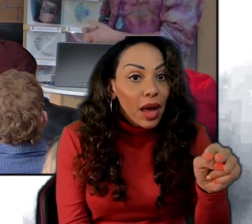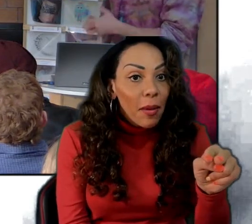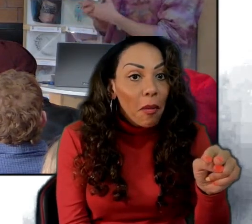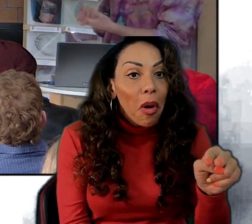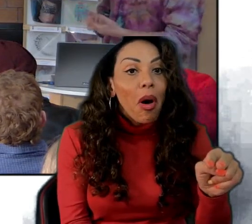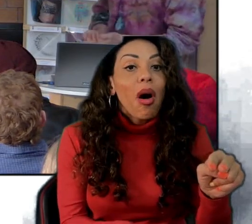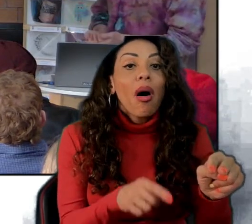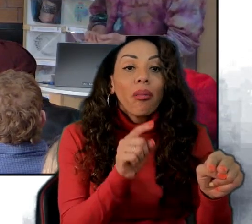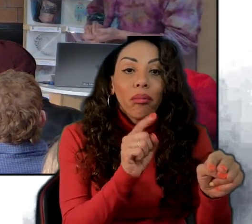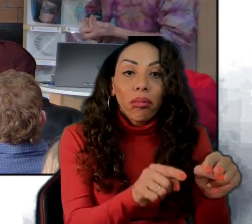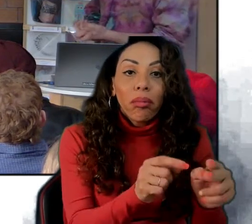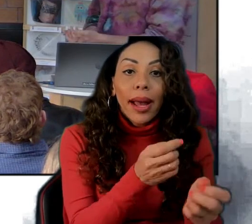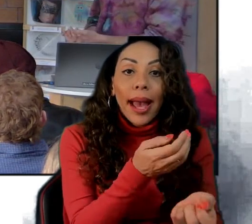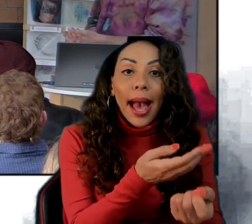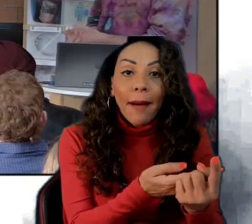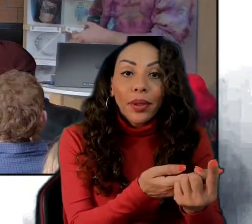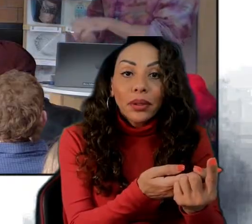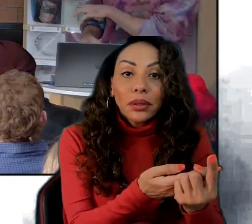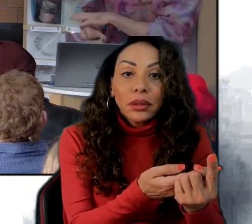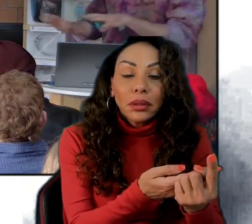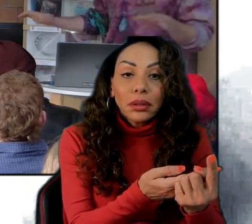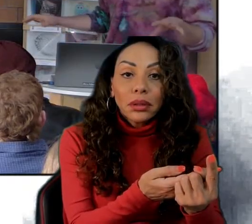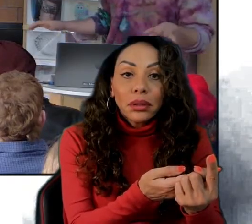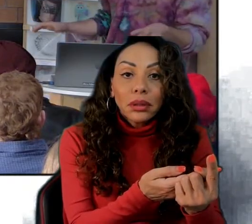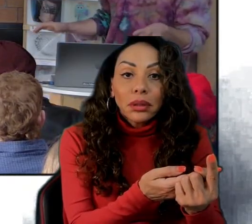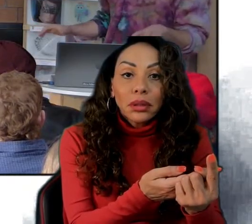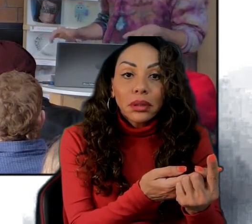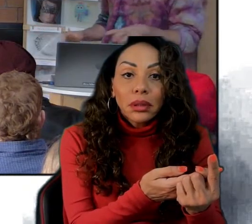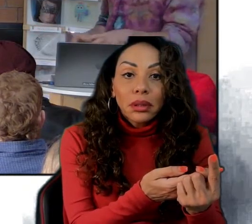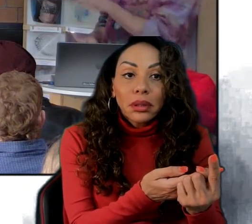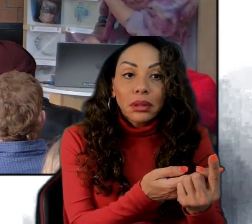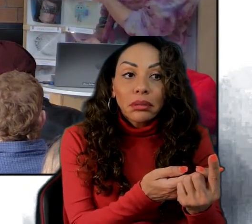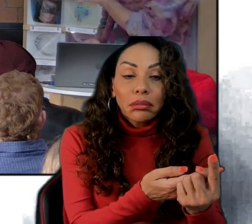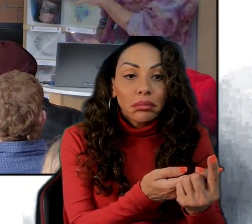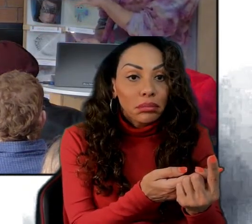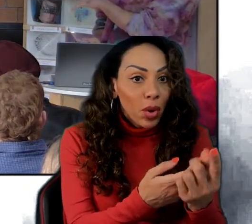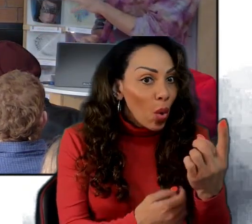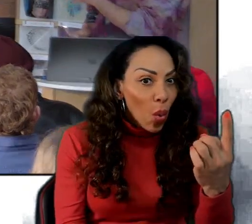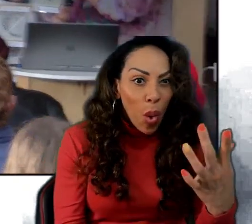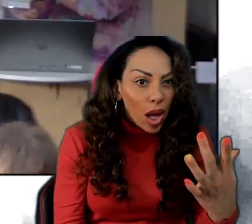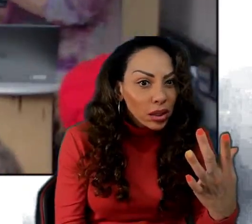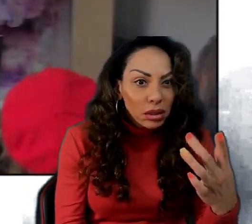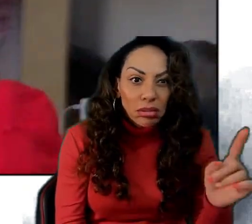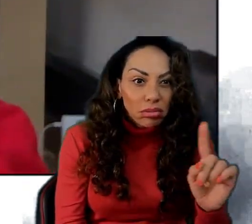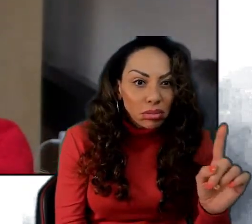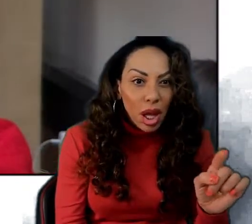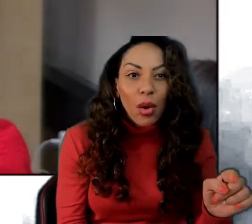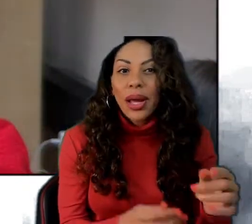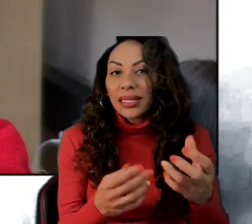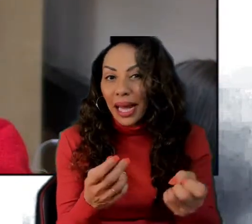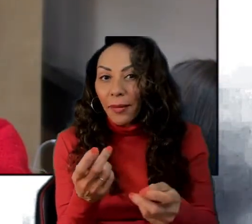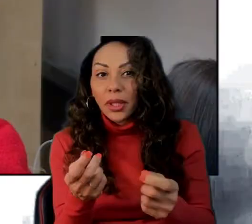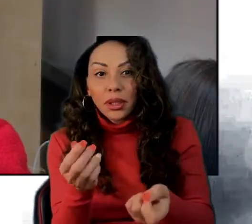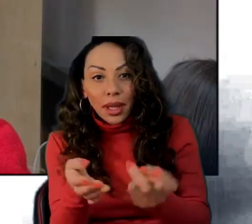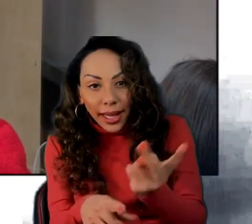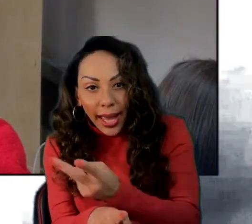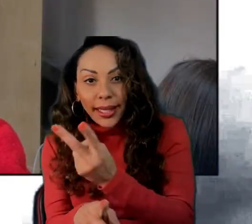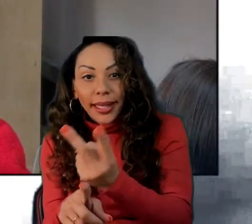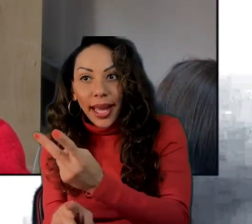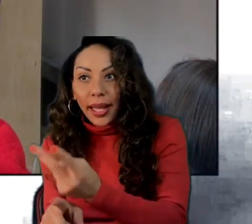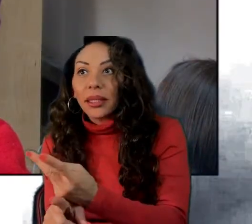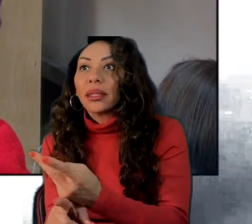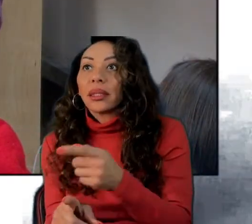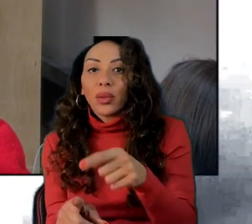happened, and it didn't just happen in algae once. It's happened in nature with the same enzyme or similar in different